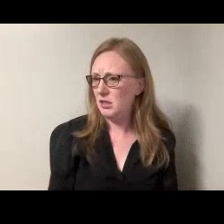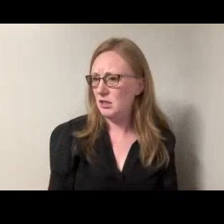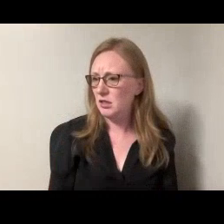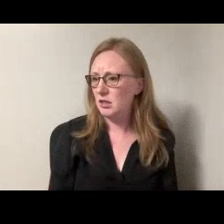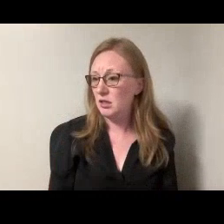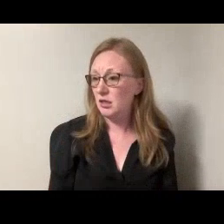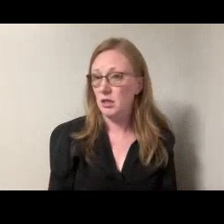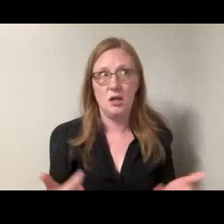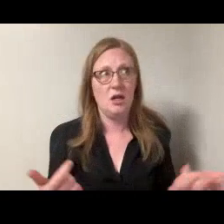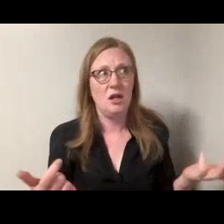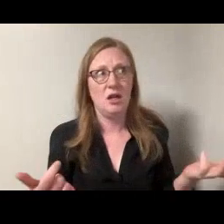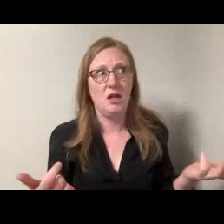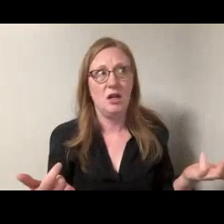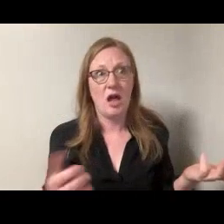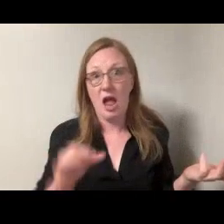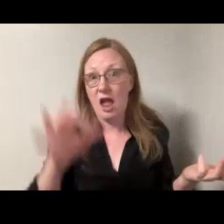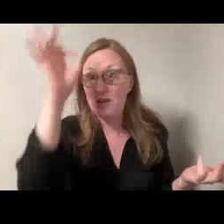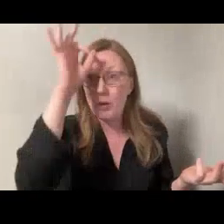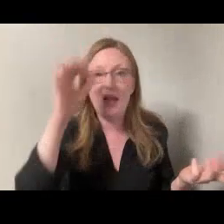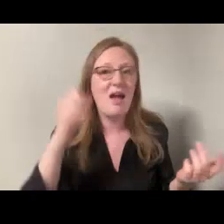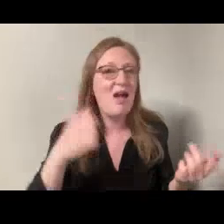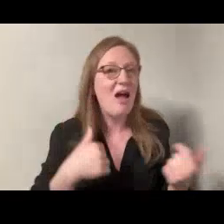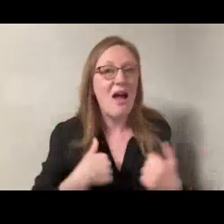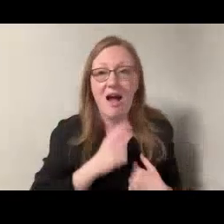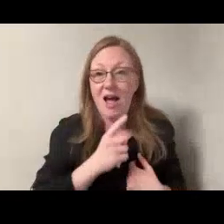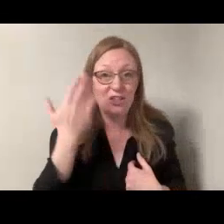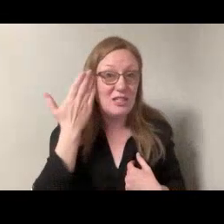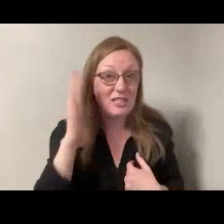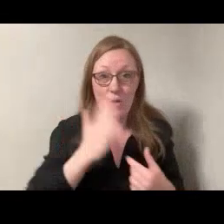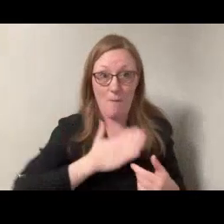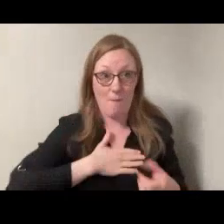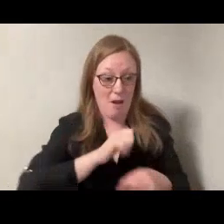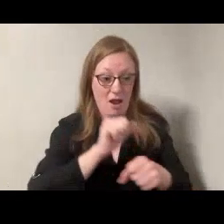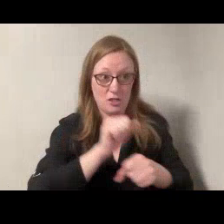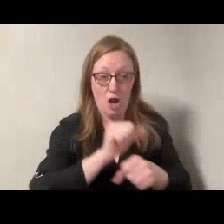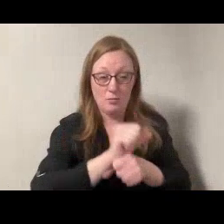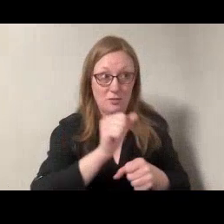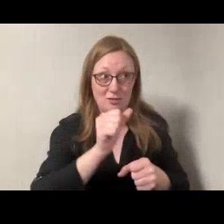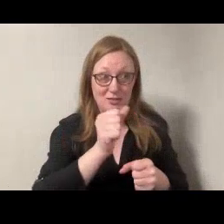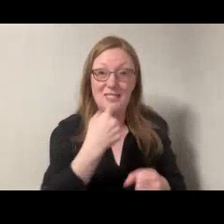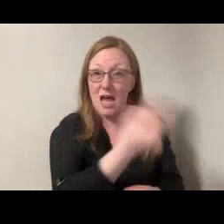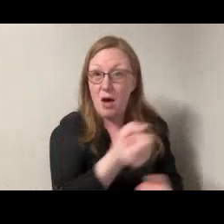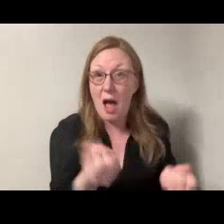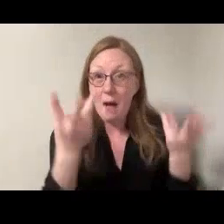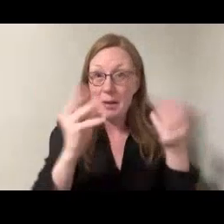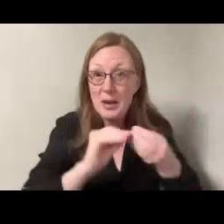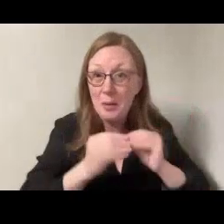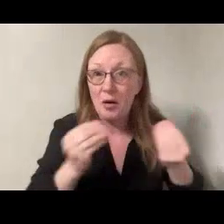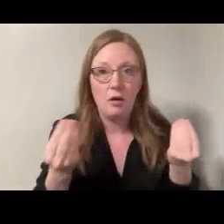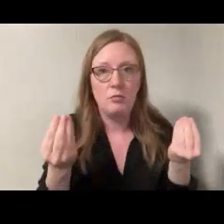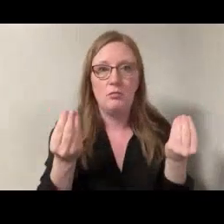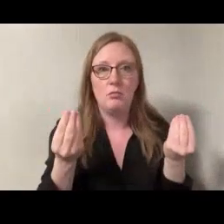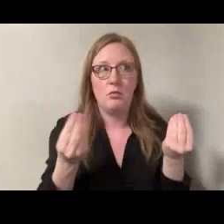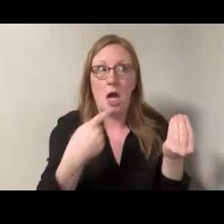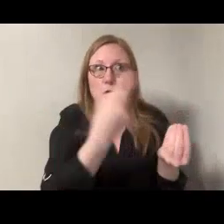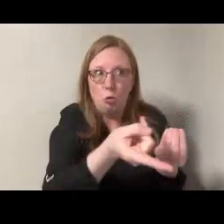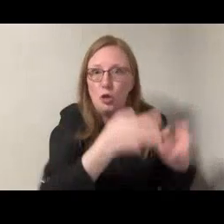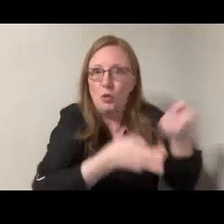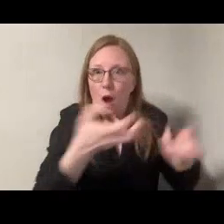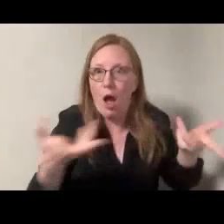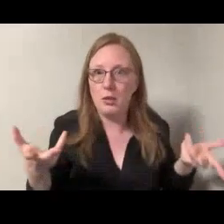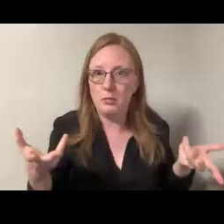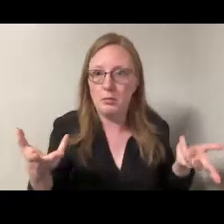I had no idea. In fact, I didn't even know that it was my job to come up with a quantity. I thought, I've identified the problem, cots, and